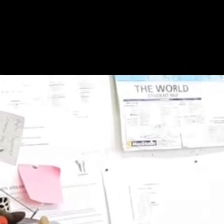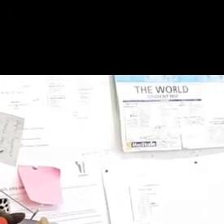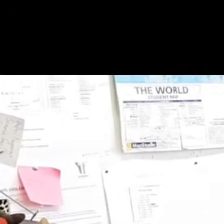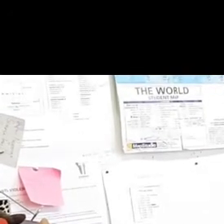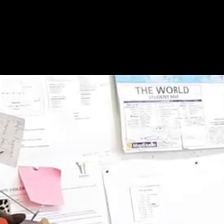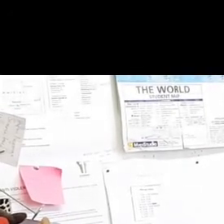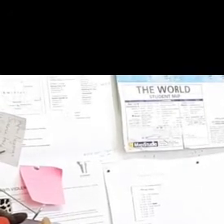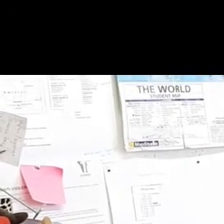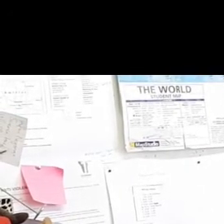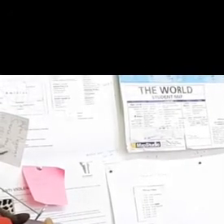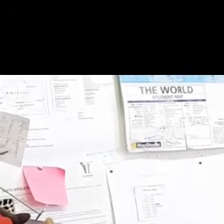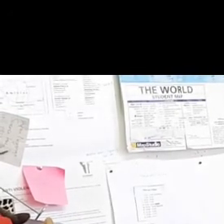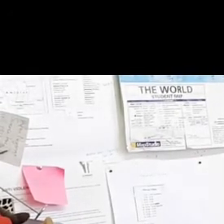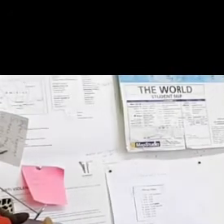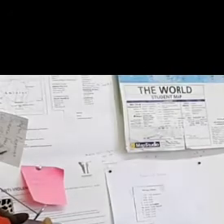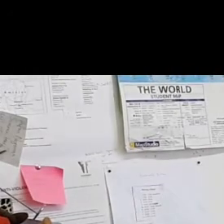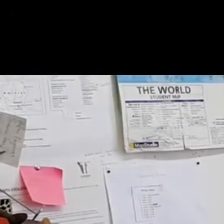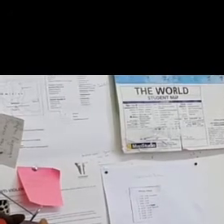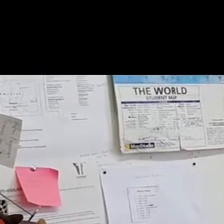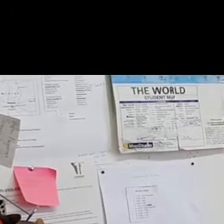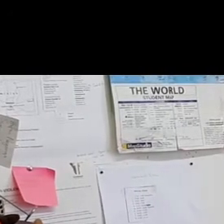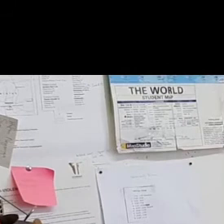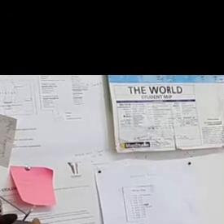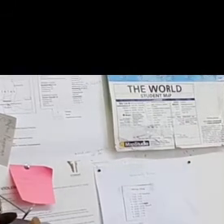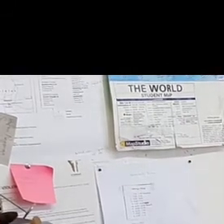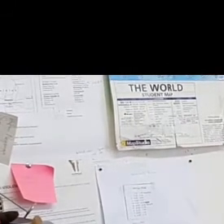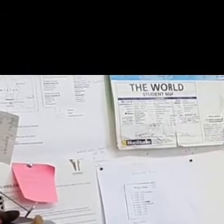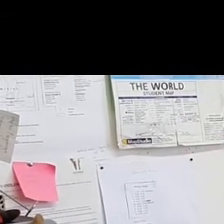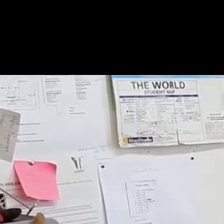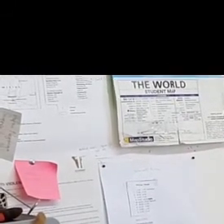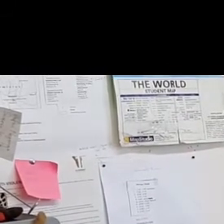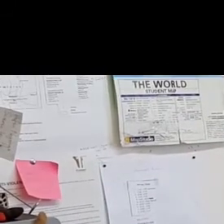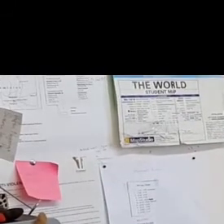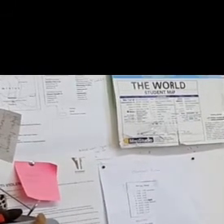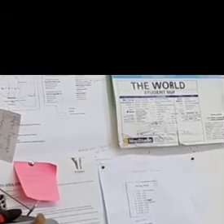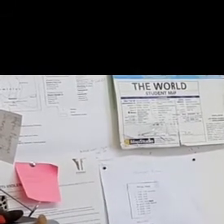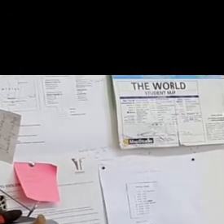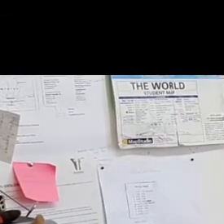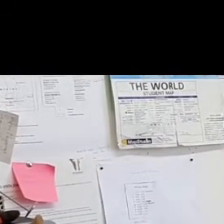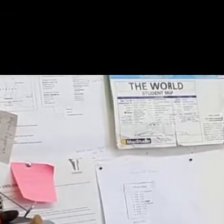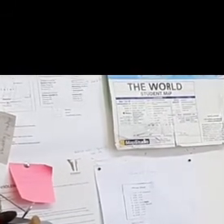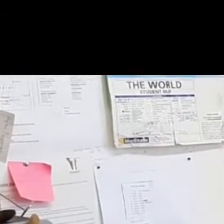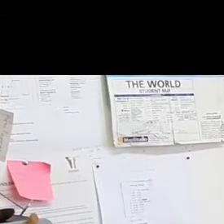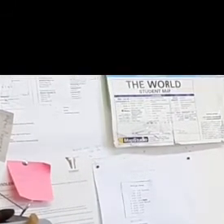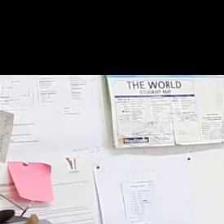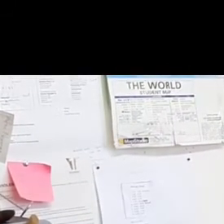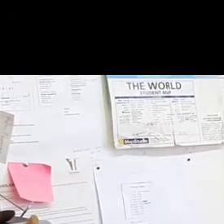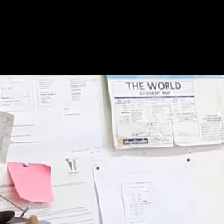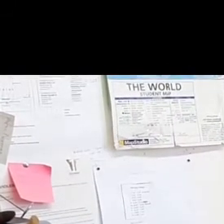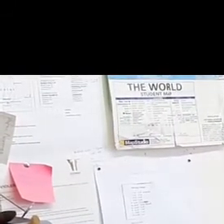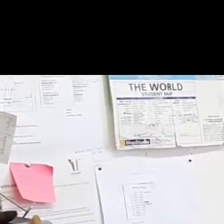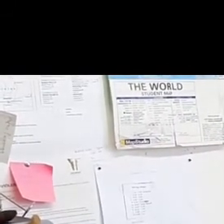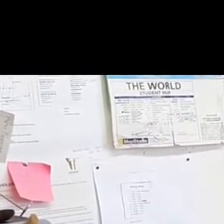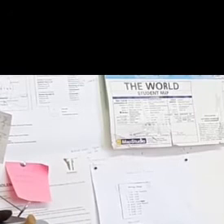little bit upside down, and these booklets help us really a lot also to prepare